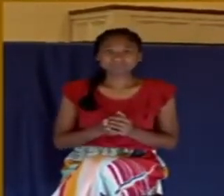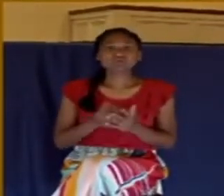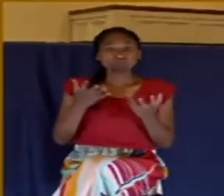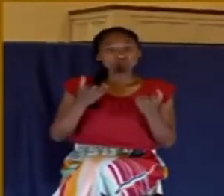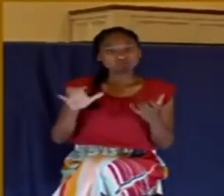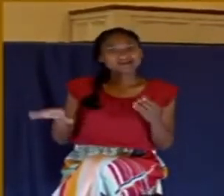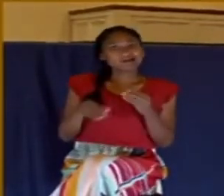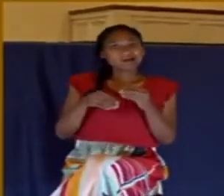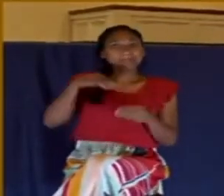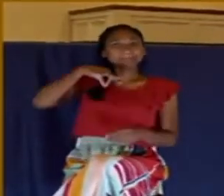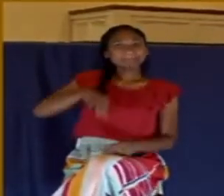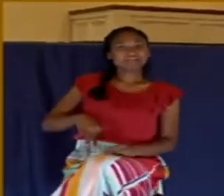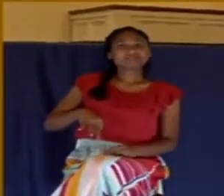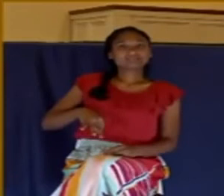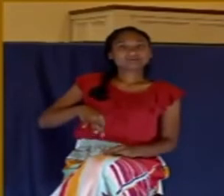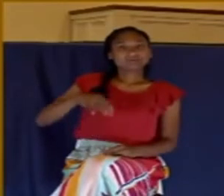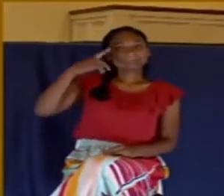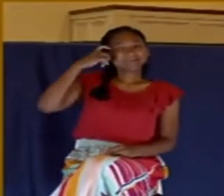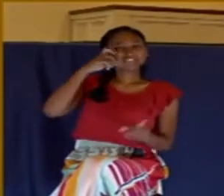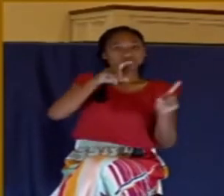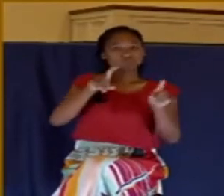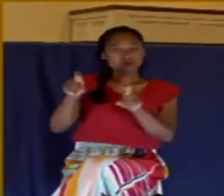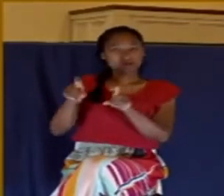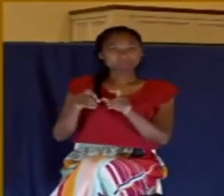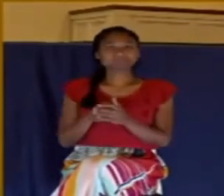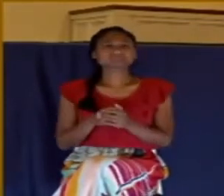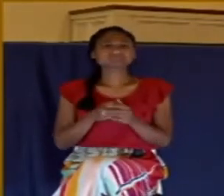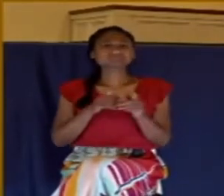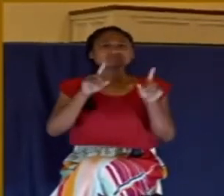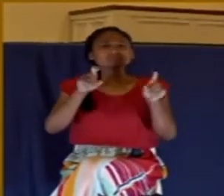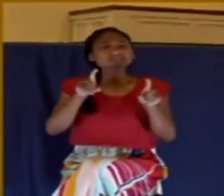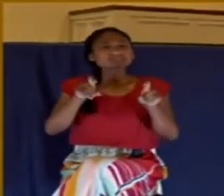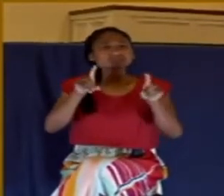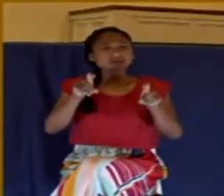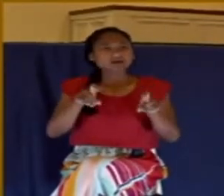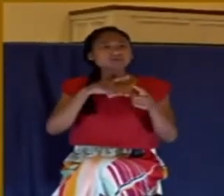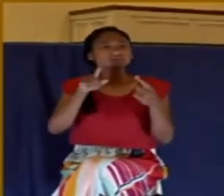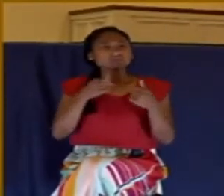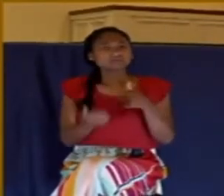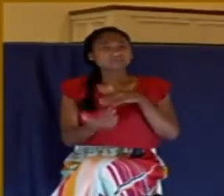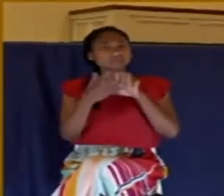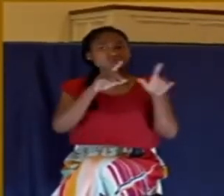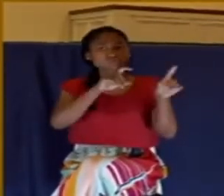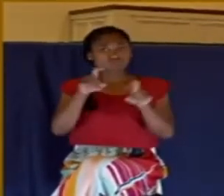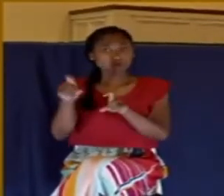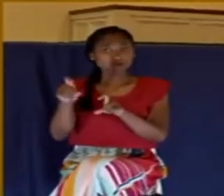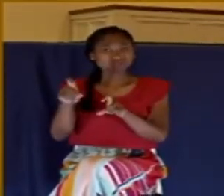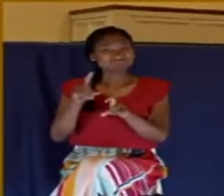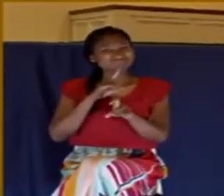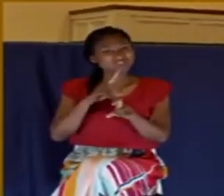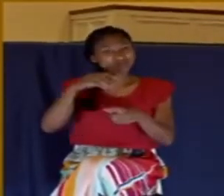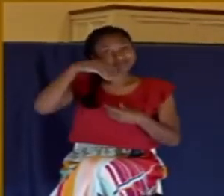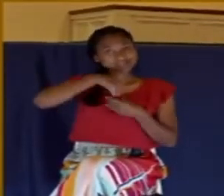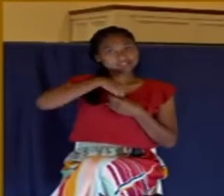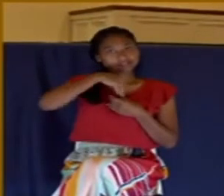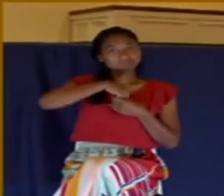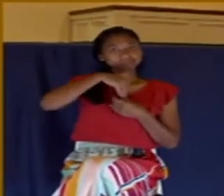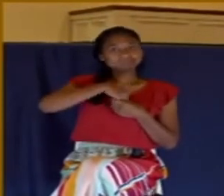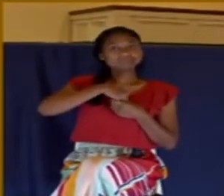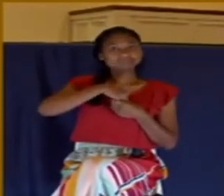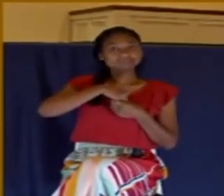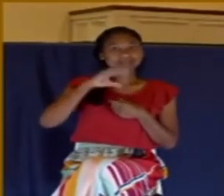blessed because of it. And the test, really, when you go through a trial, when you think about it, it's internal. It's